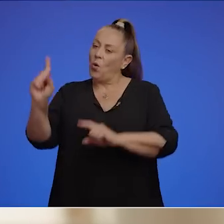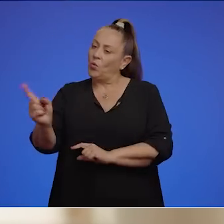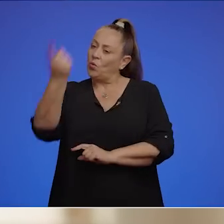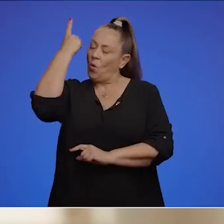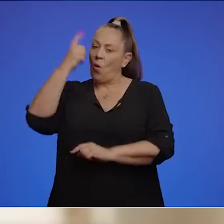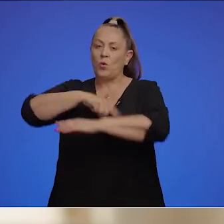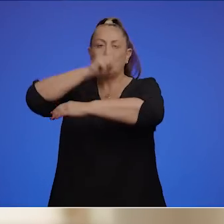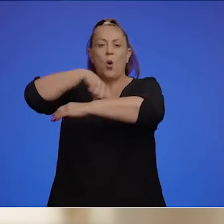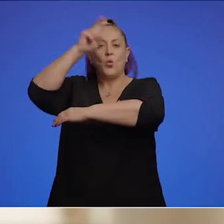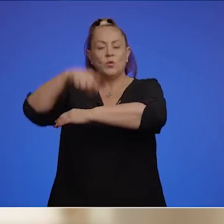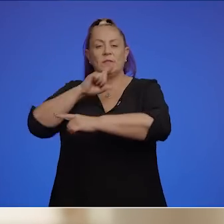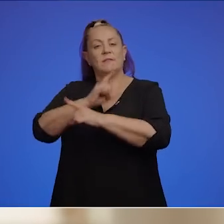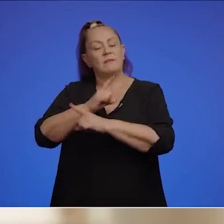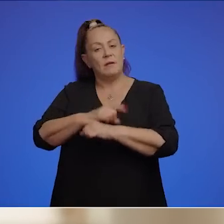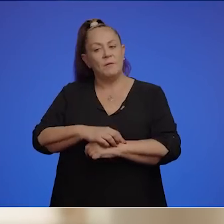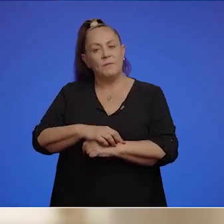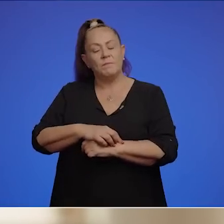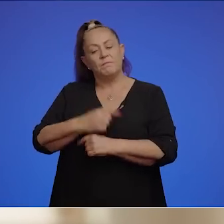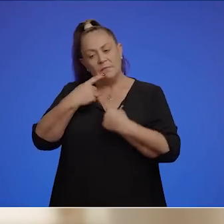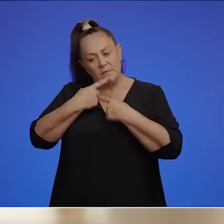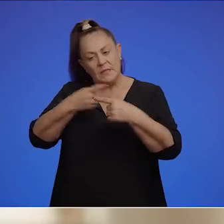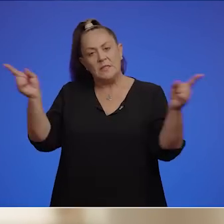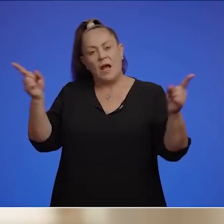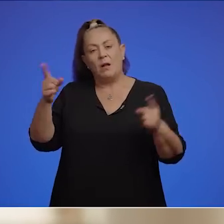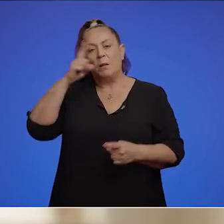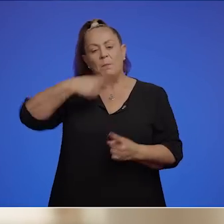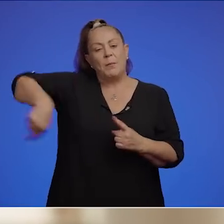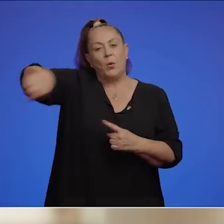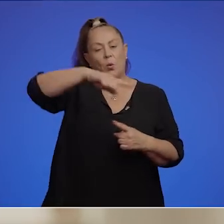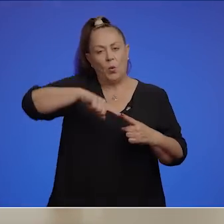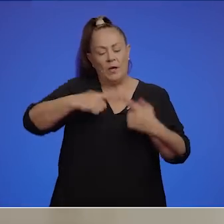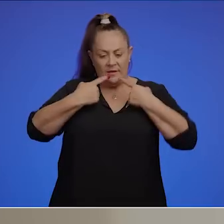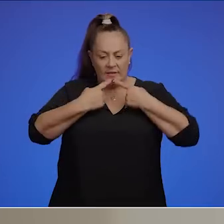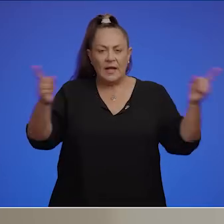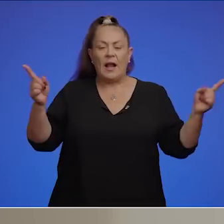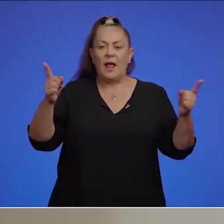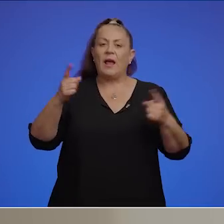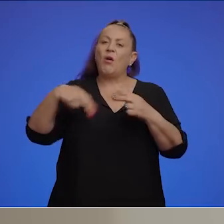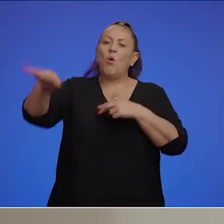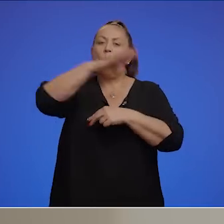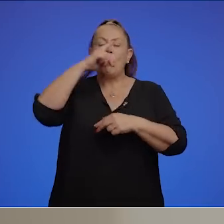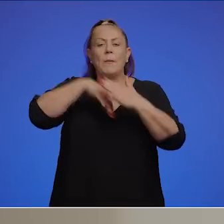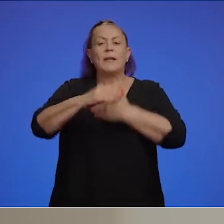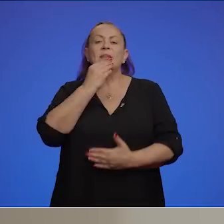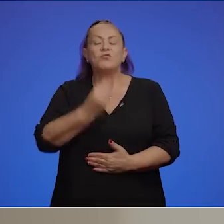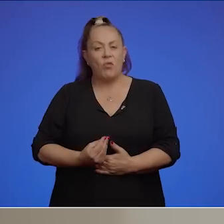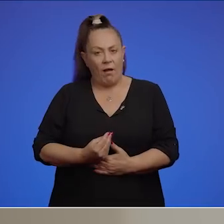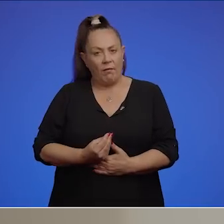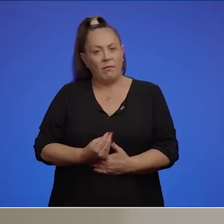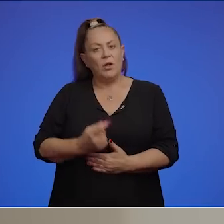from the mountain, saying, "Say this to the house of Jacob. Declare this to the sons of